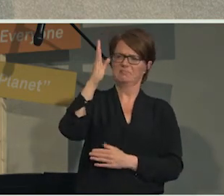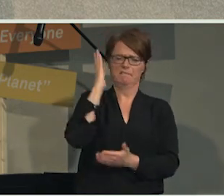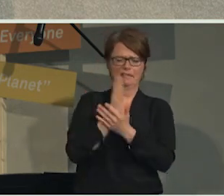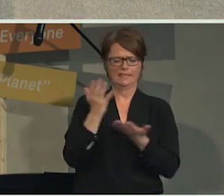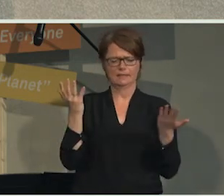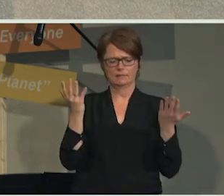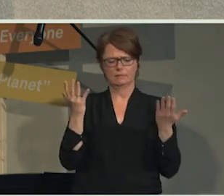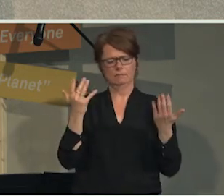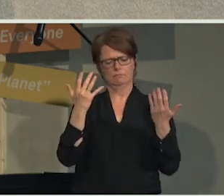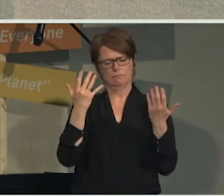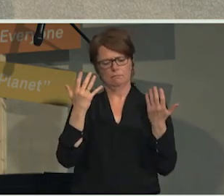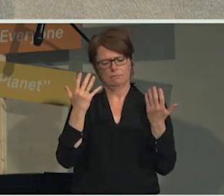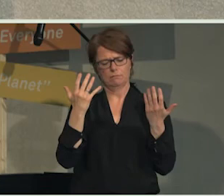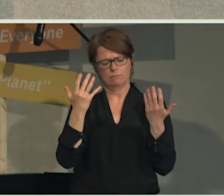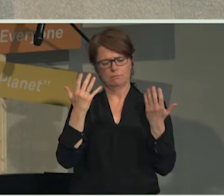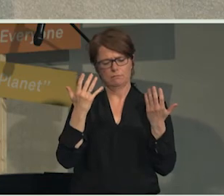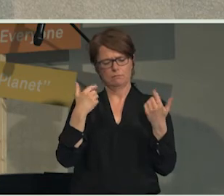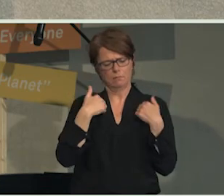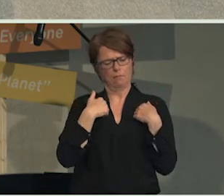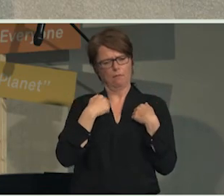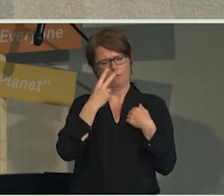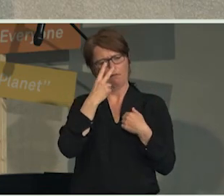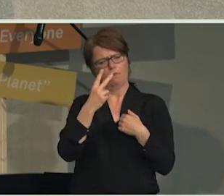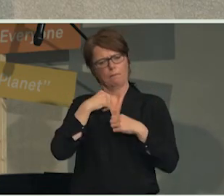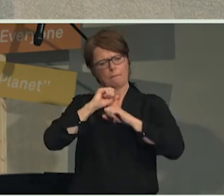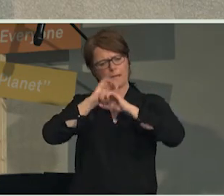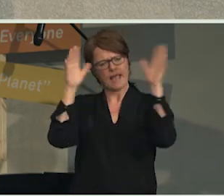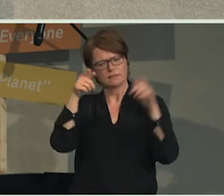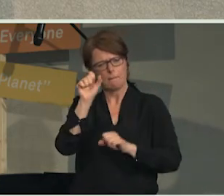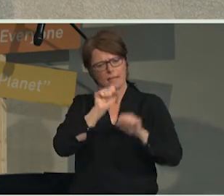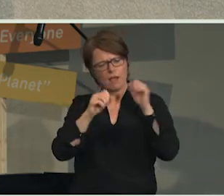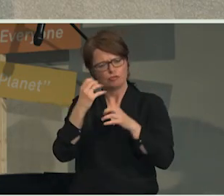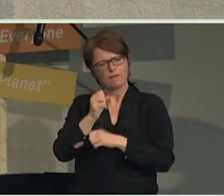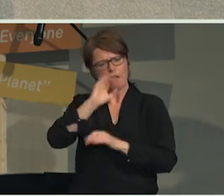Campus Faculty of Law, only black student.